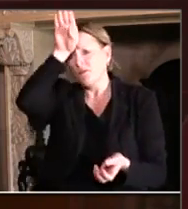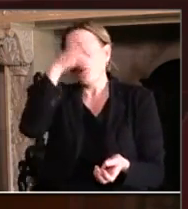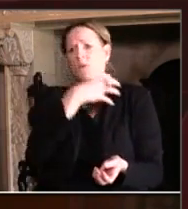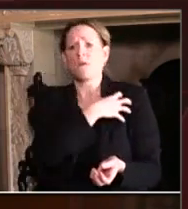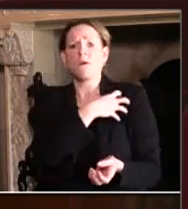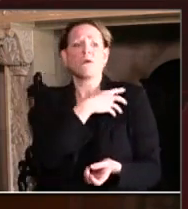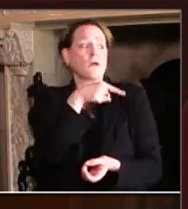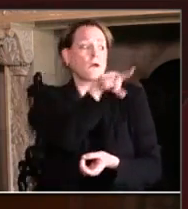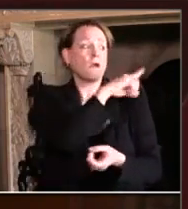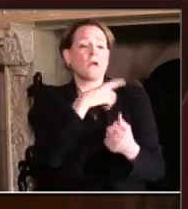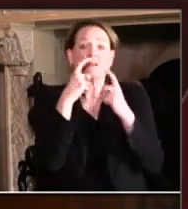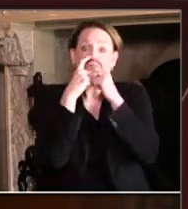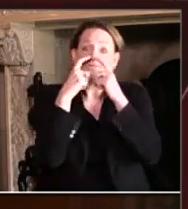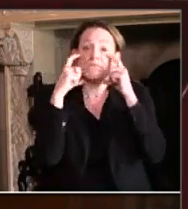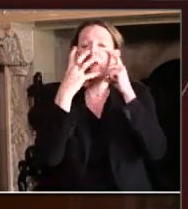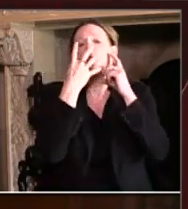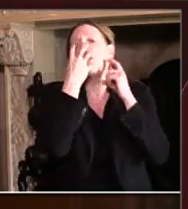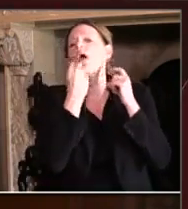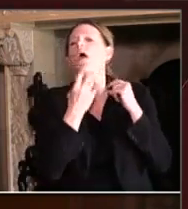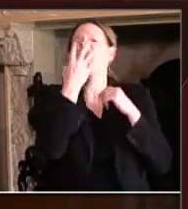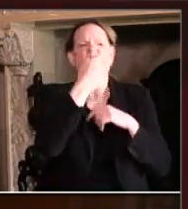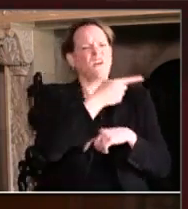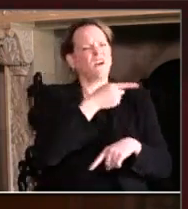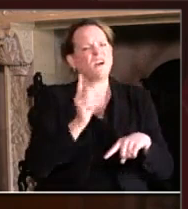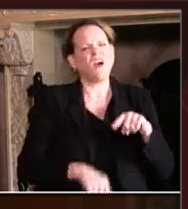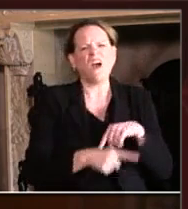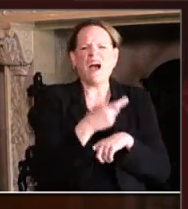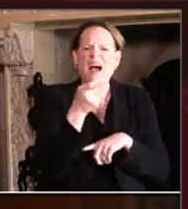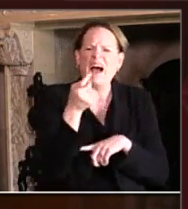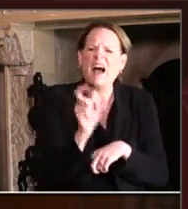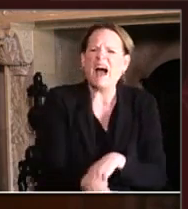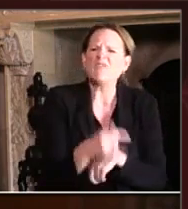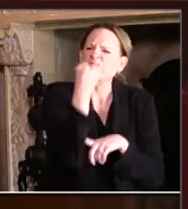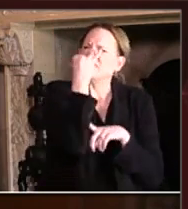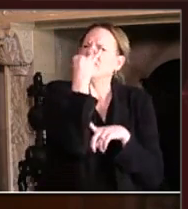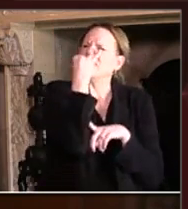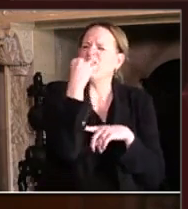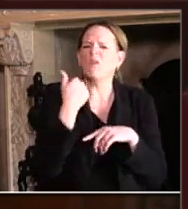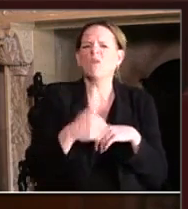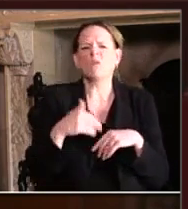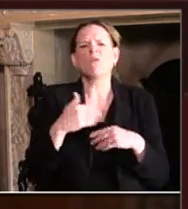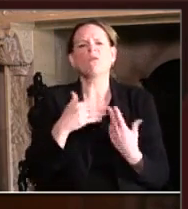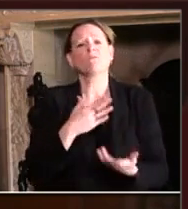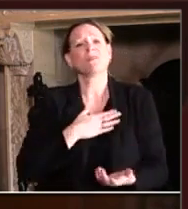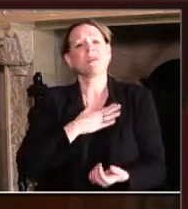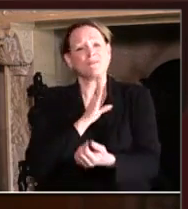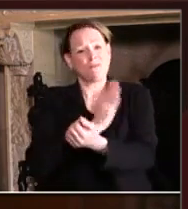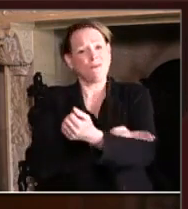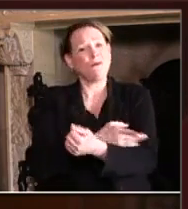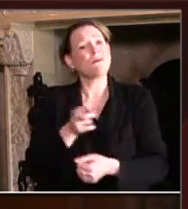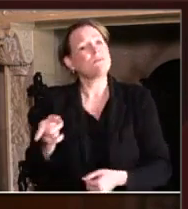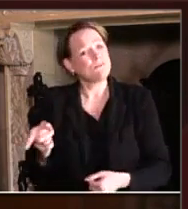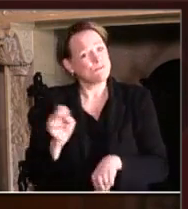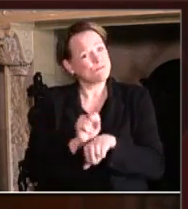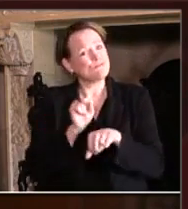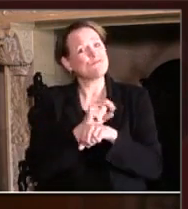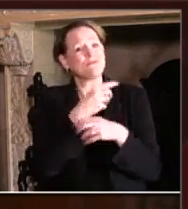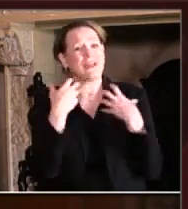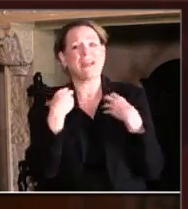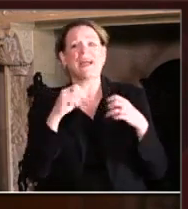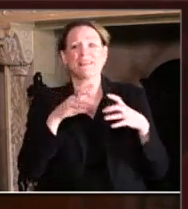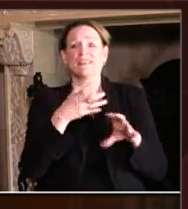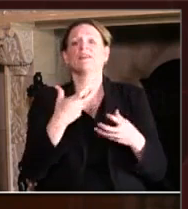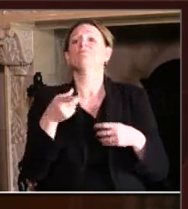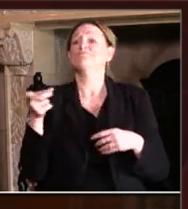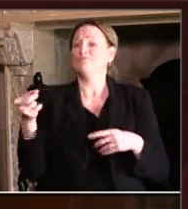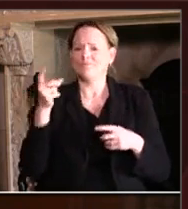healthcare workers, including my daughter, wear a mask and PPP for 12-plus hour shifts. Those who care for our loved